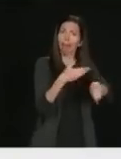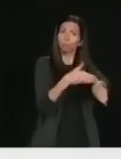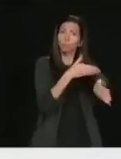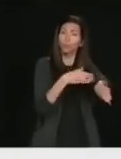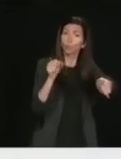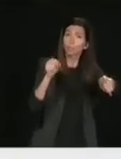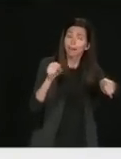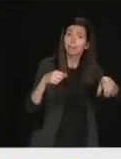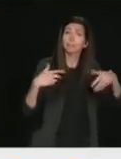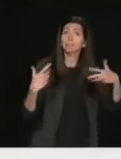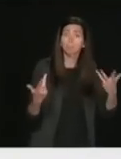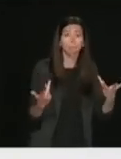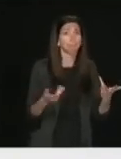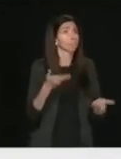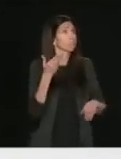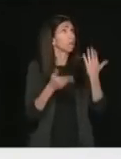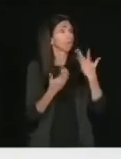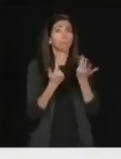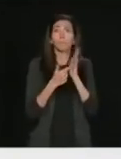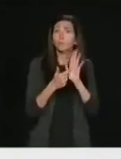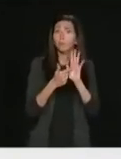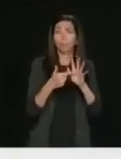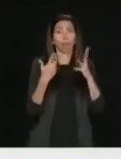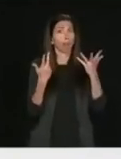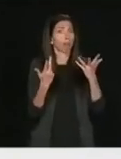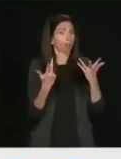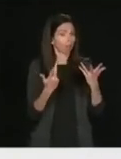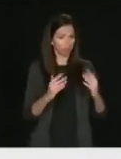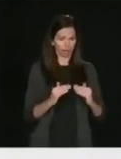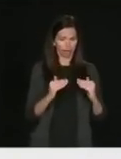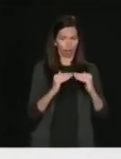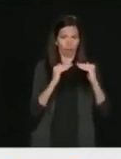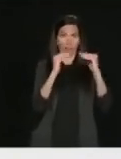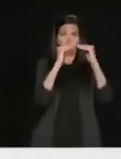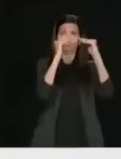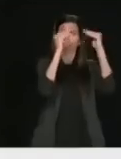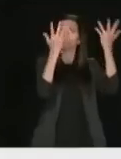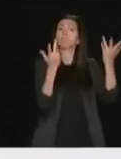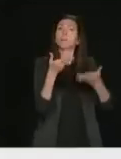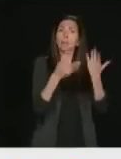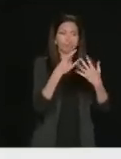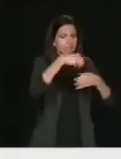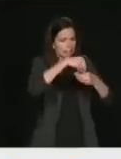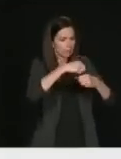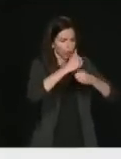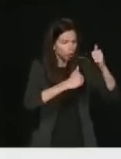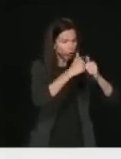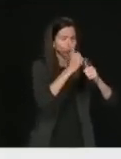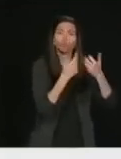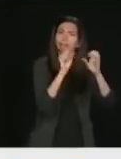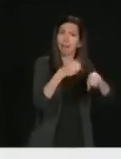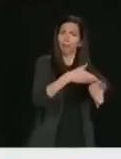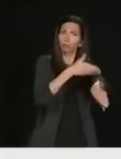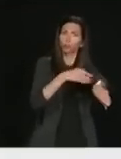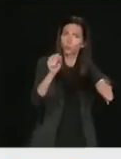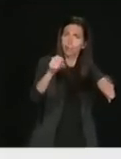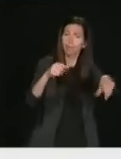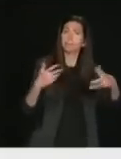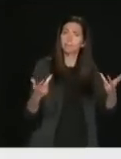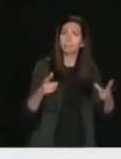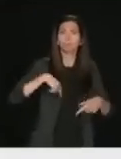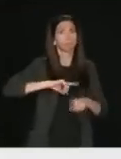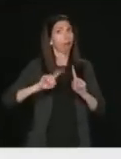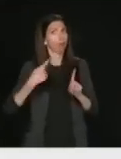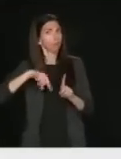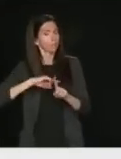improve about multilateralism, and that's one of the reasons why Canada has been so incredibly active over these past weeks